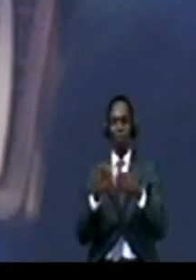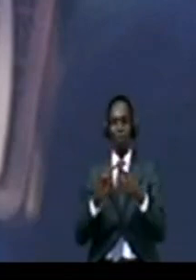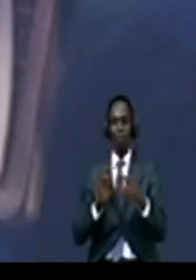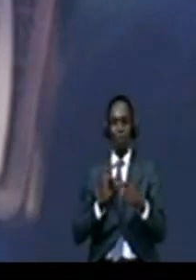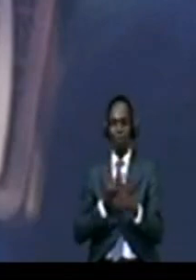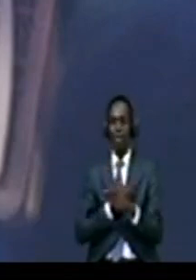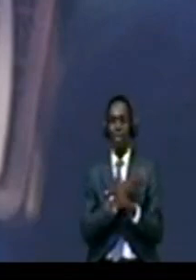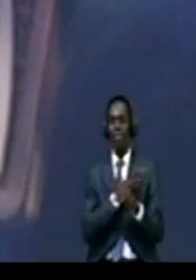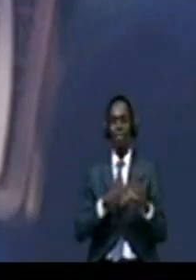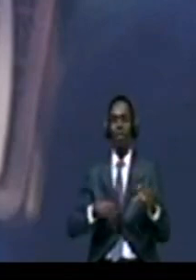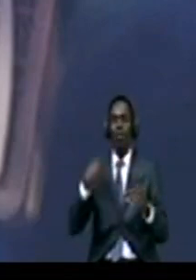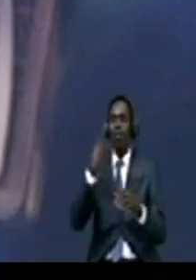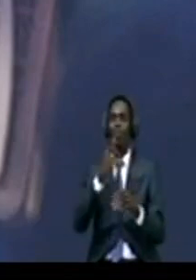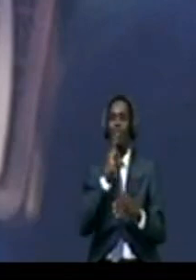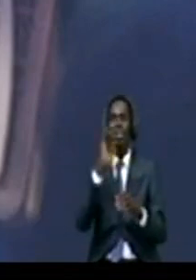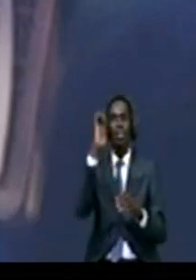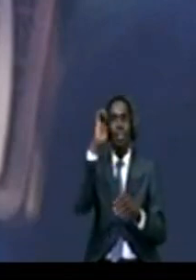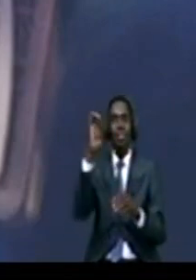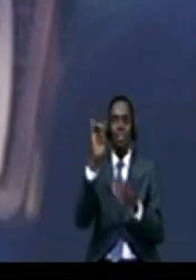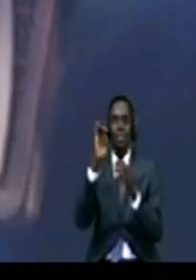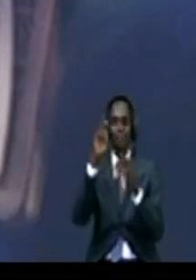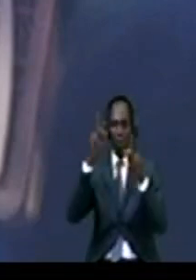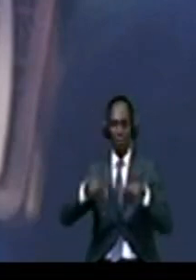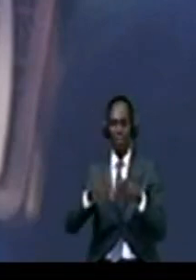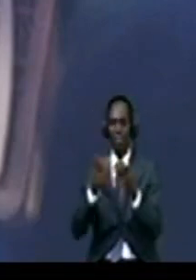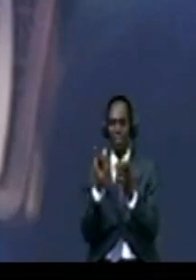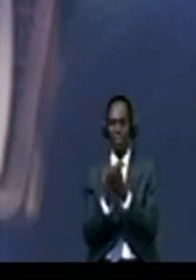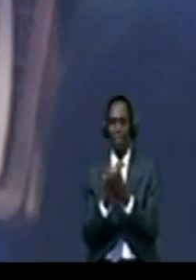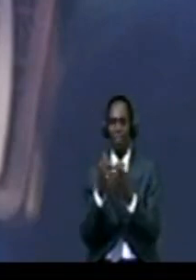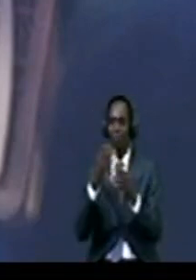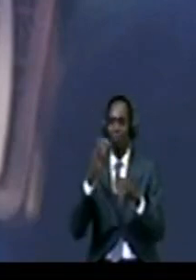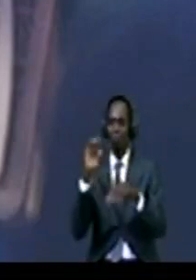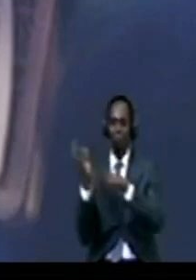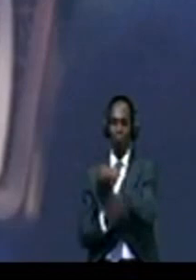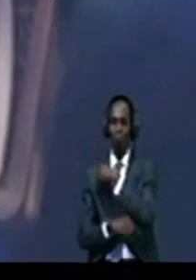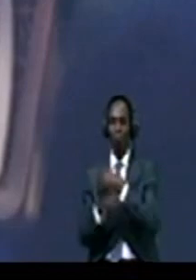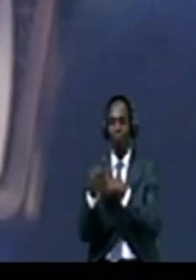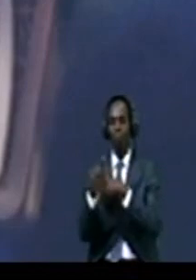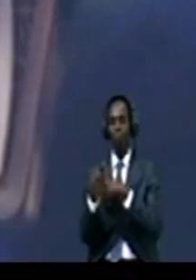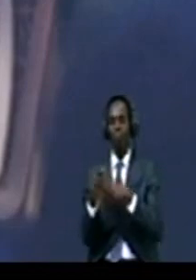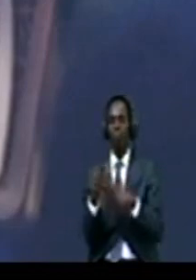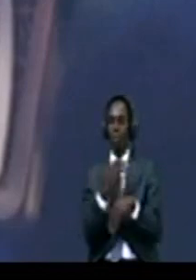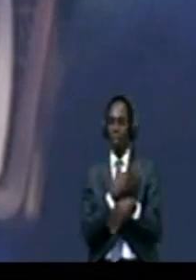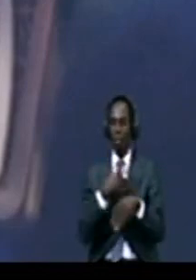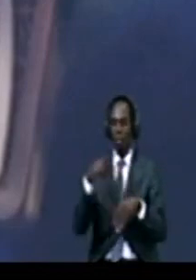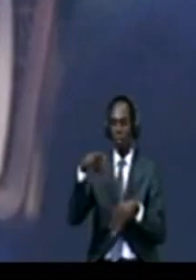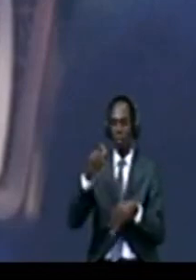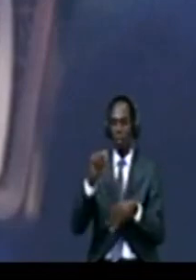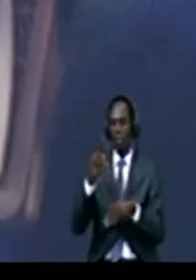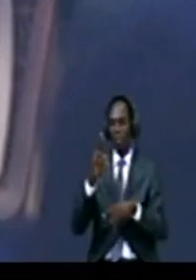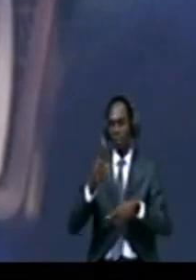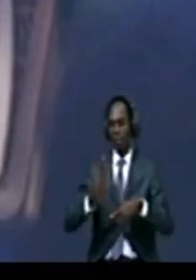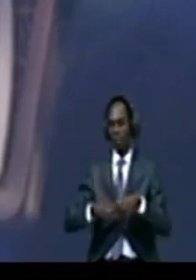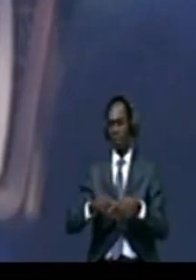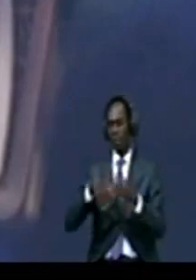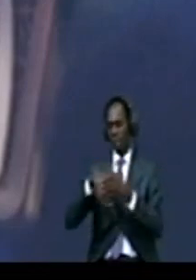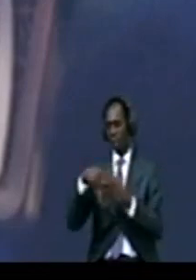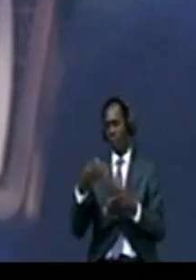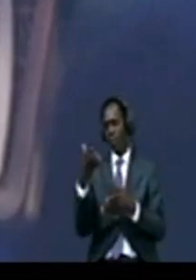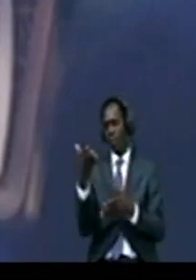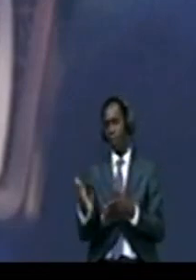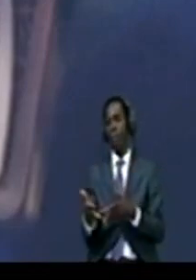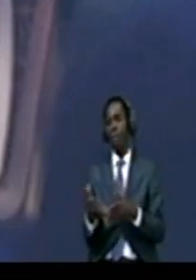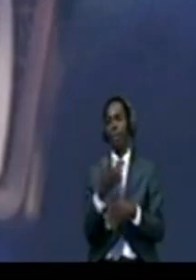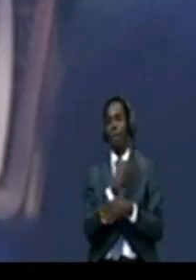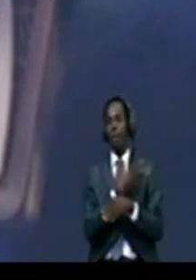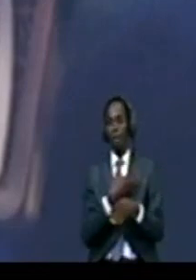who is he that smote thee? Now Peter sat without in the palace, and a damsel came unto him, saying, Thou